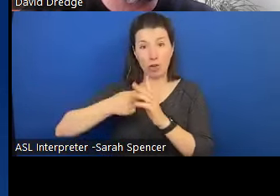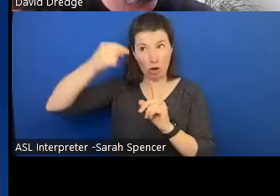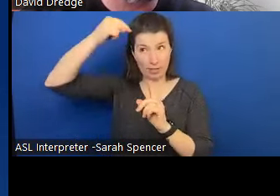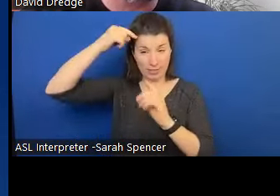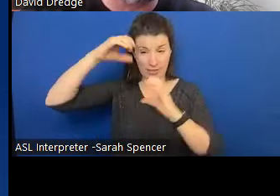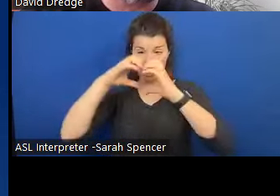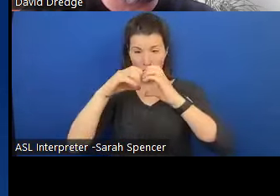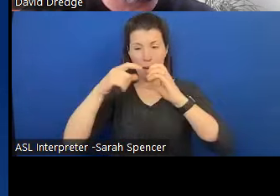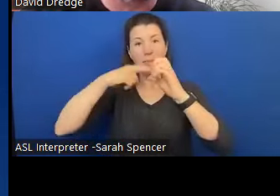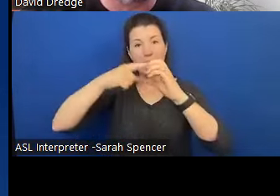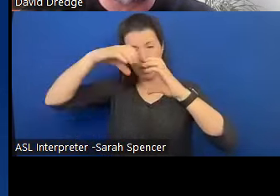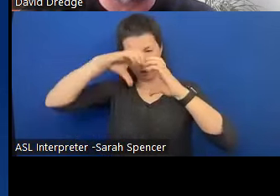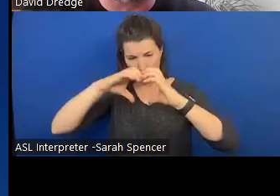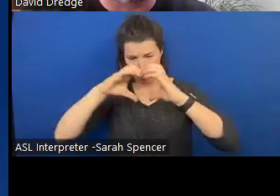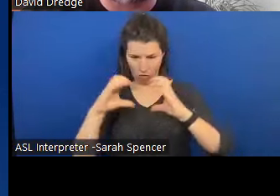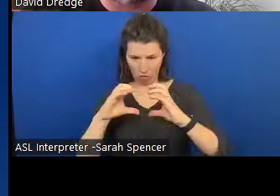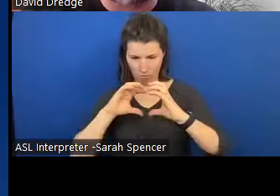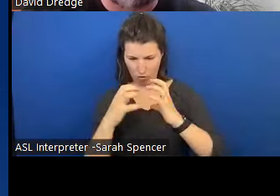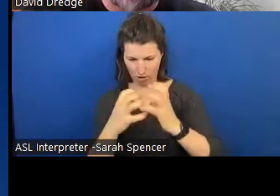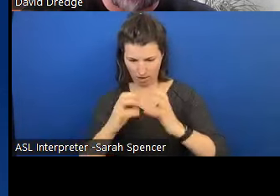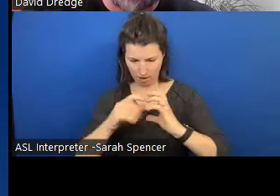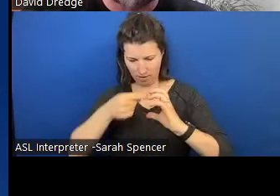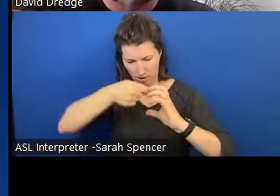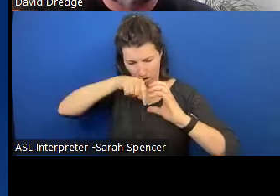then out to whichever part of your body is supposed to move.